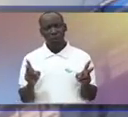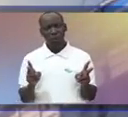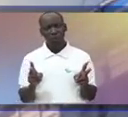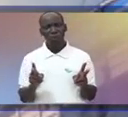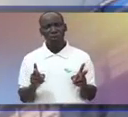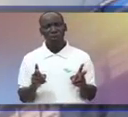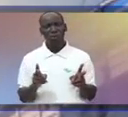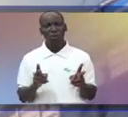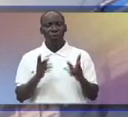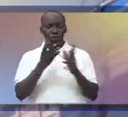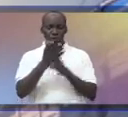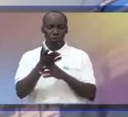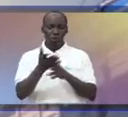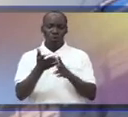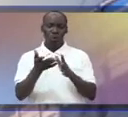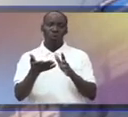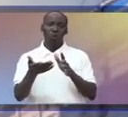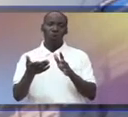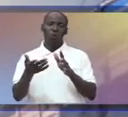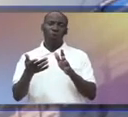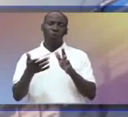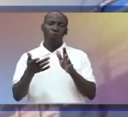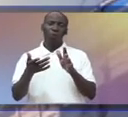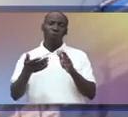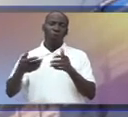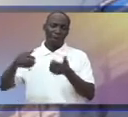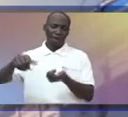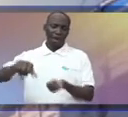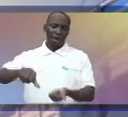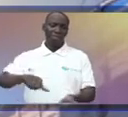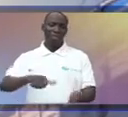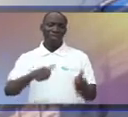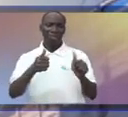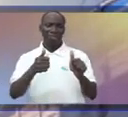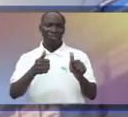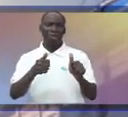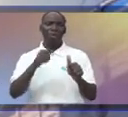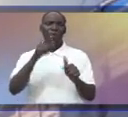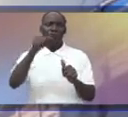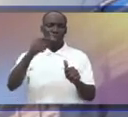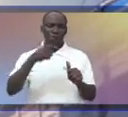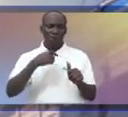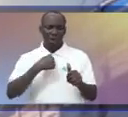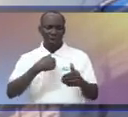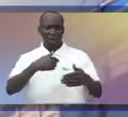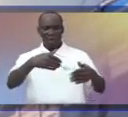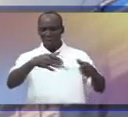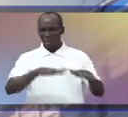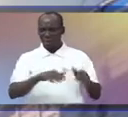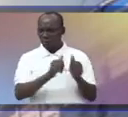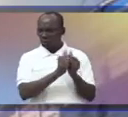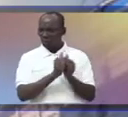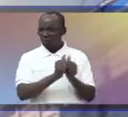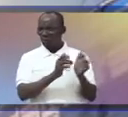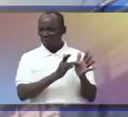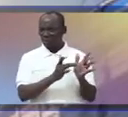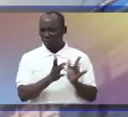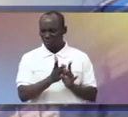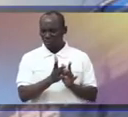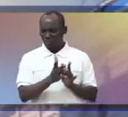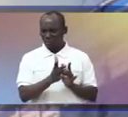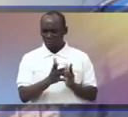owo mu esu boso esie ye ne no se said ye wonam eje na ni mu nyam so nya na kristo